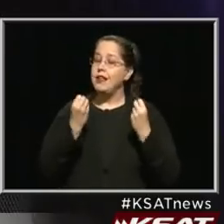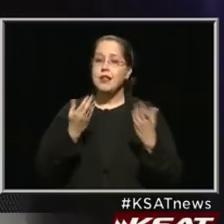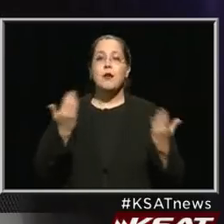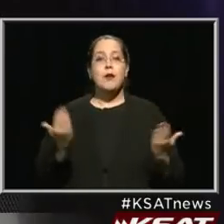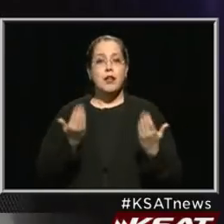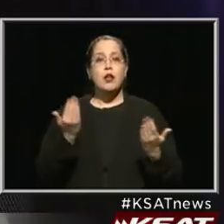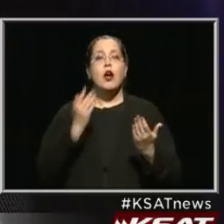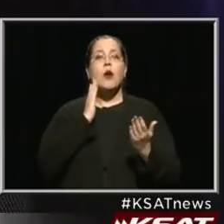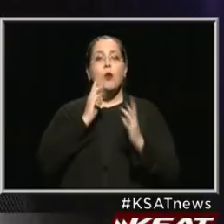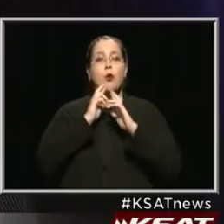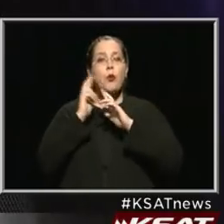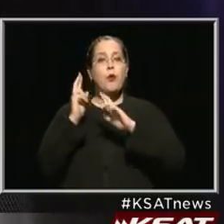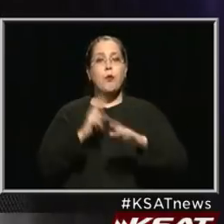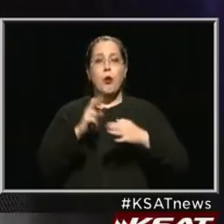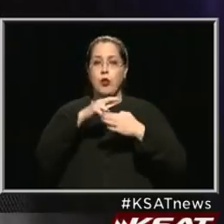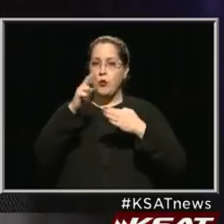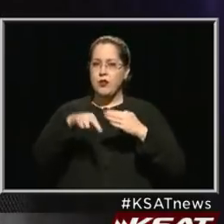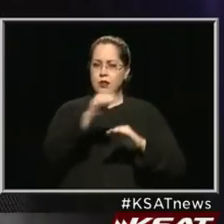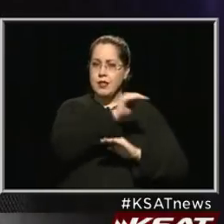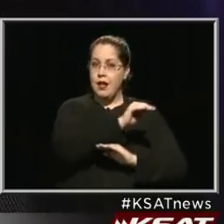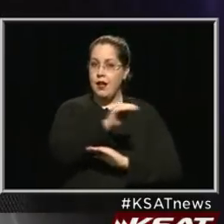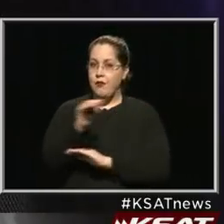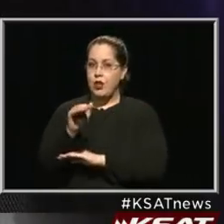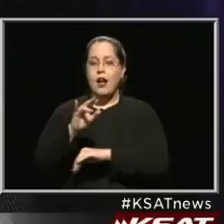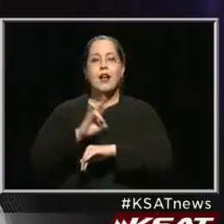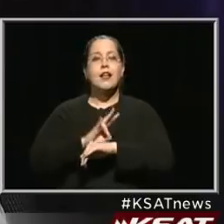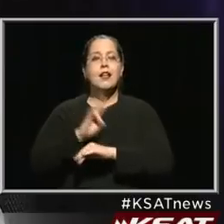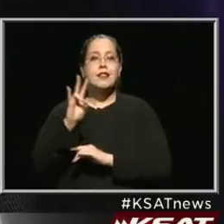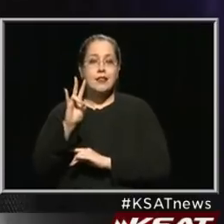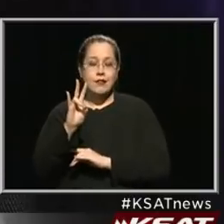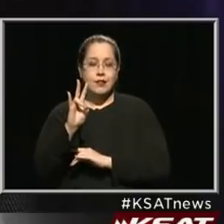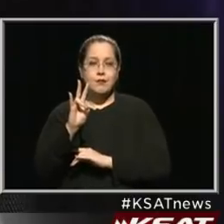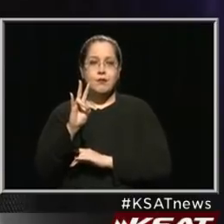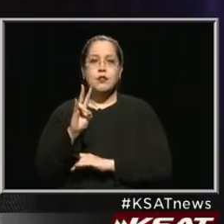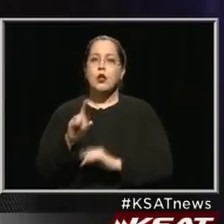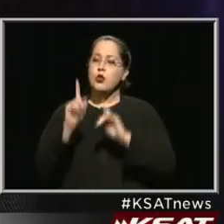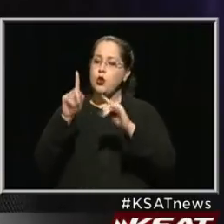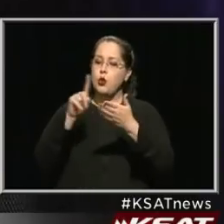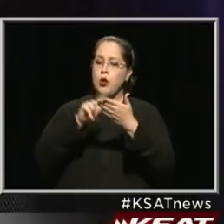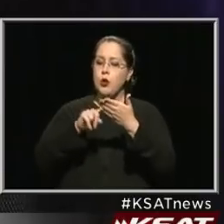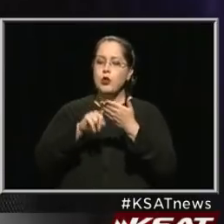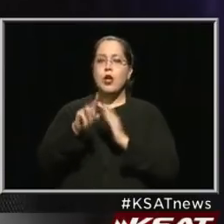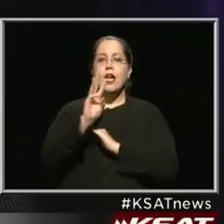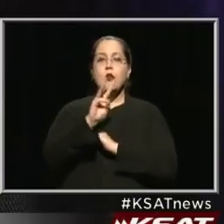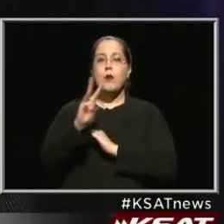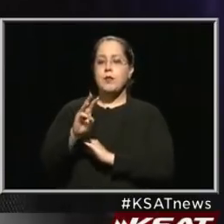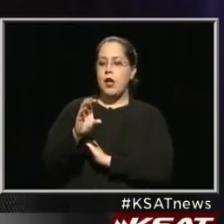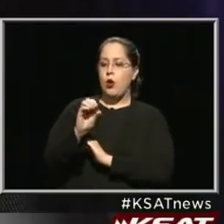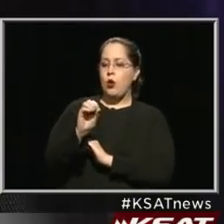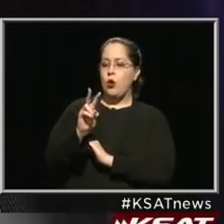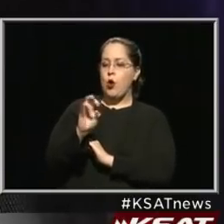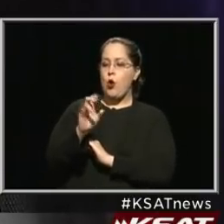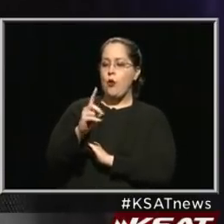we will be reporting those results every night at 7 p.m. So you can go to the website